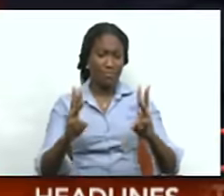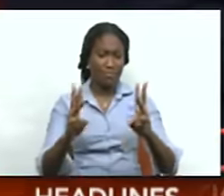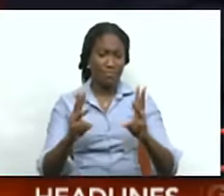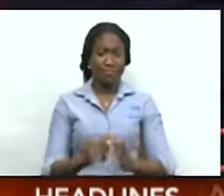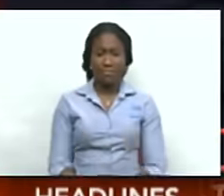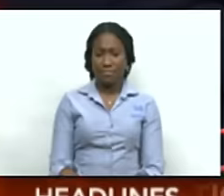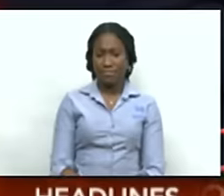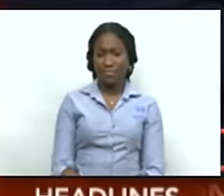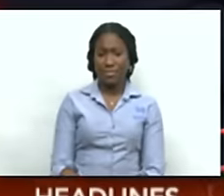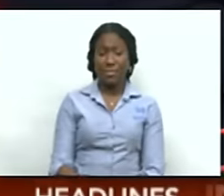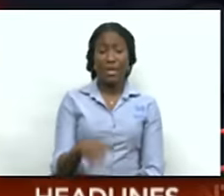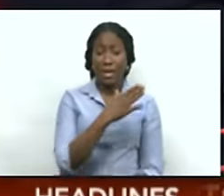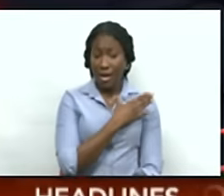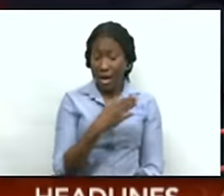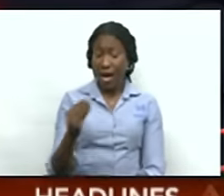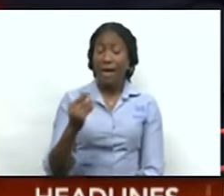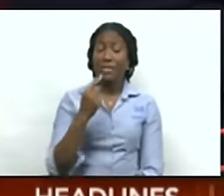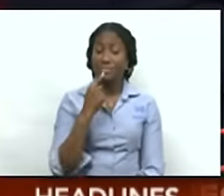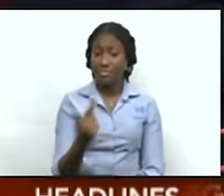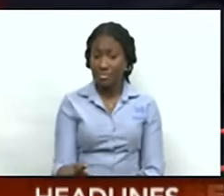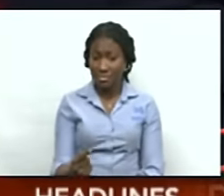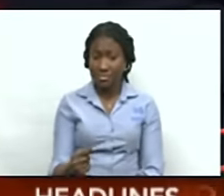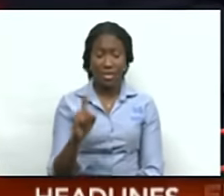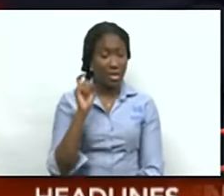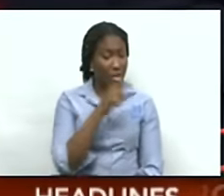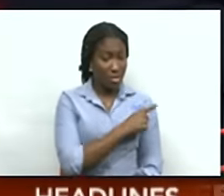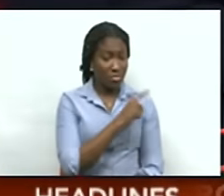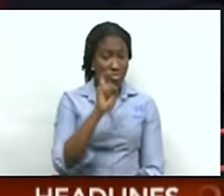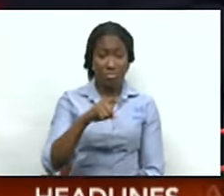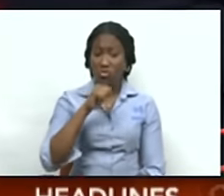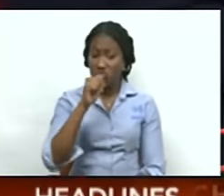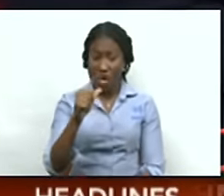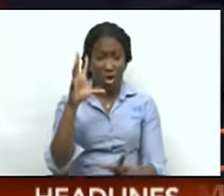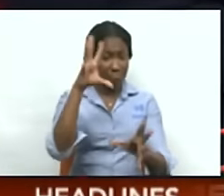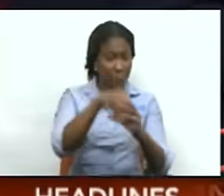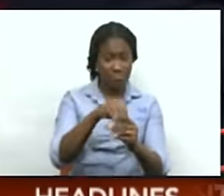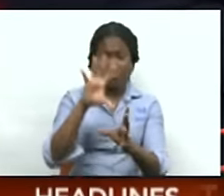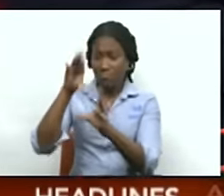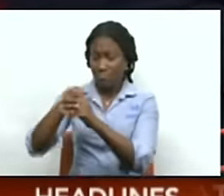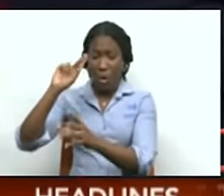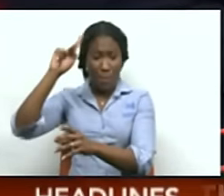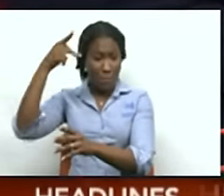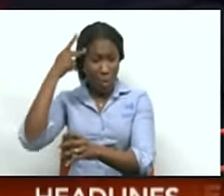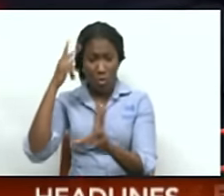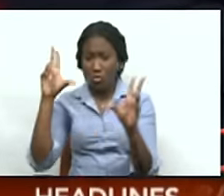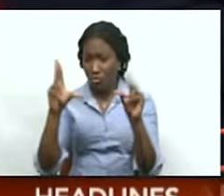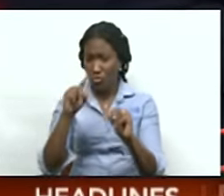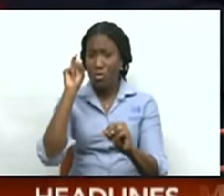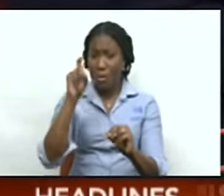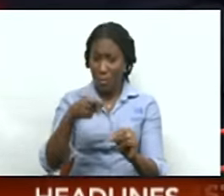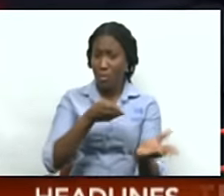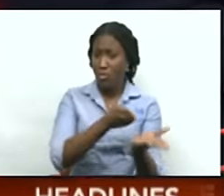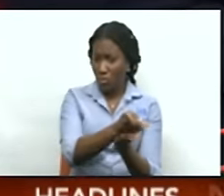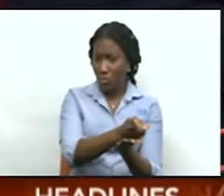should be no political interference and that transparency must be paramount.